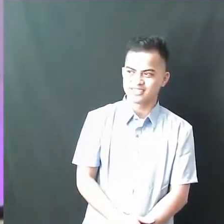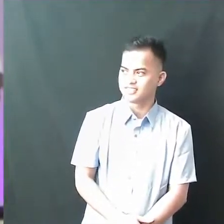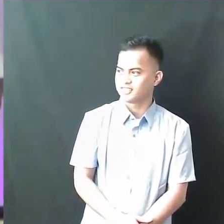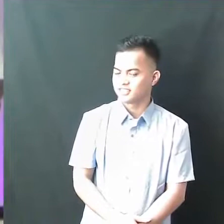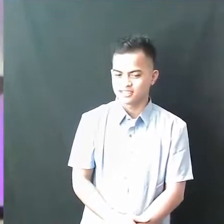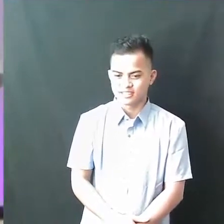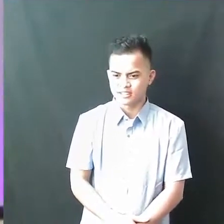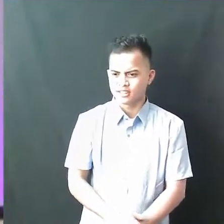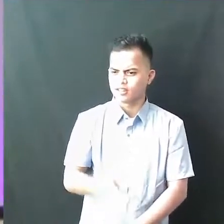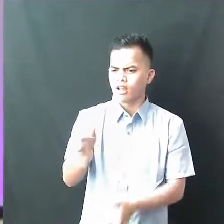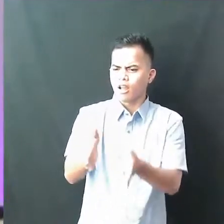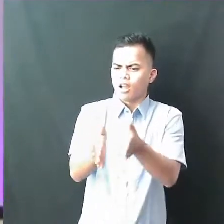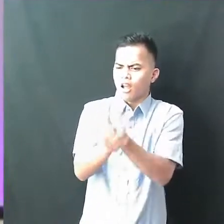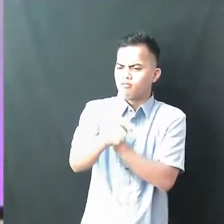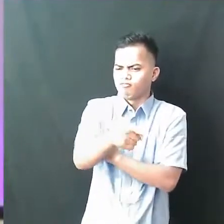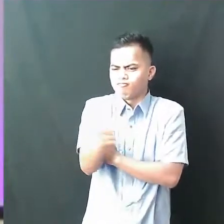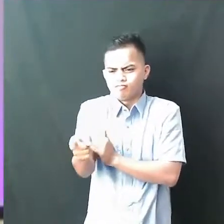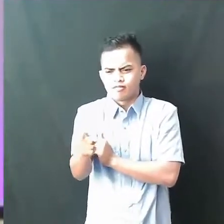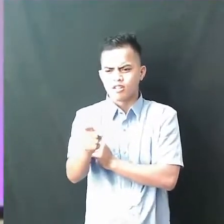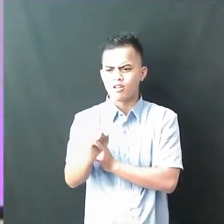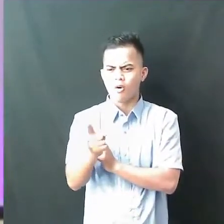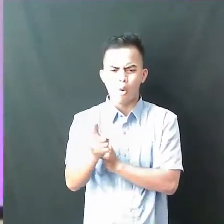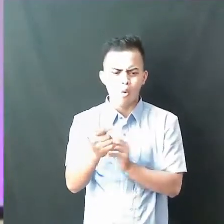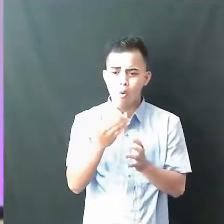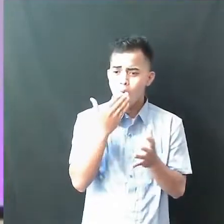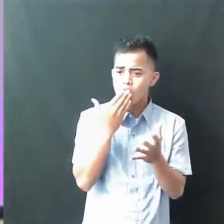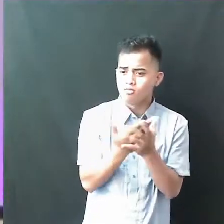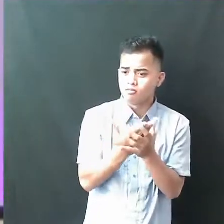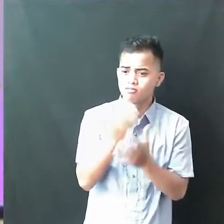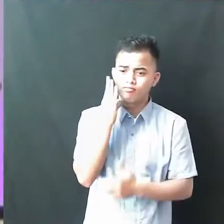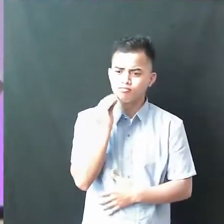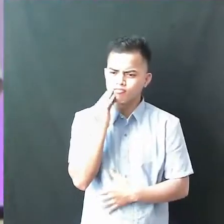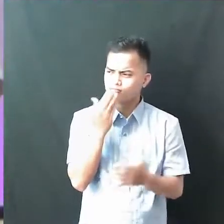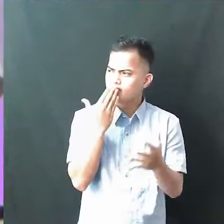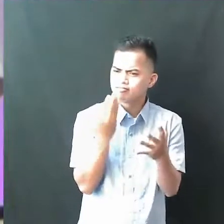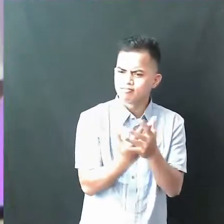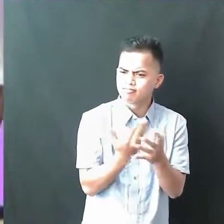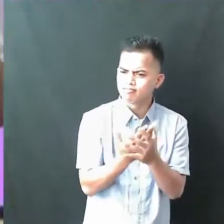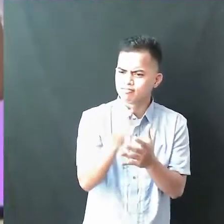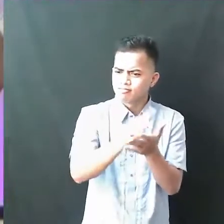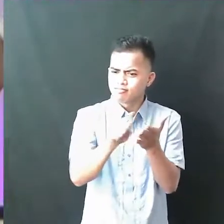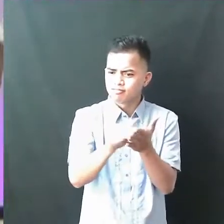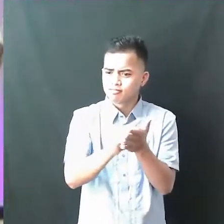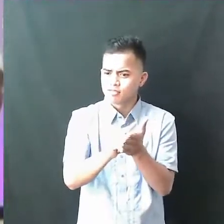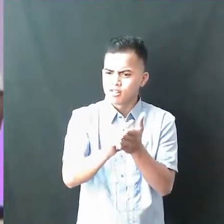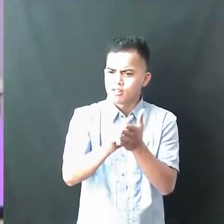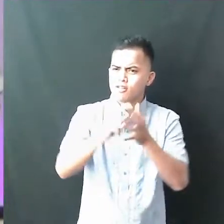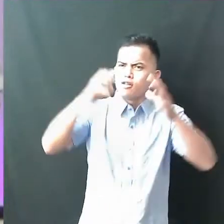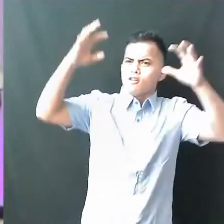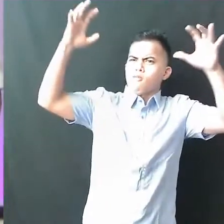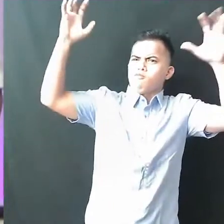What good have you found during this time for this past week when the water was